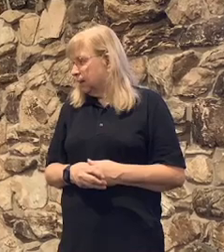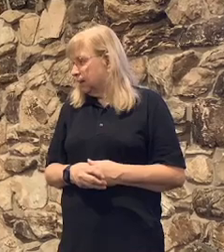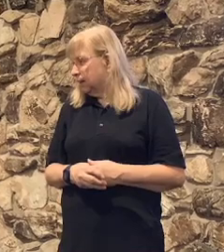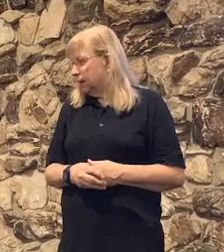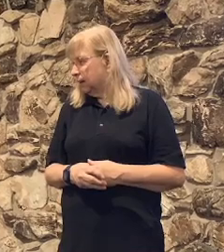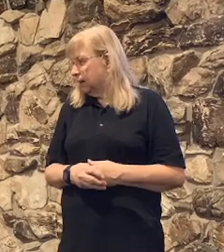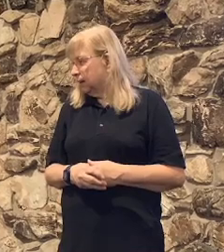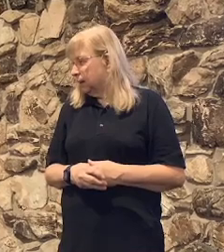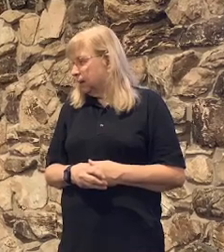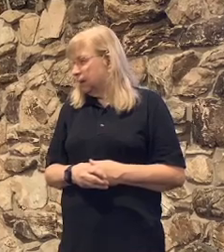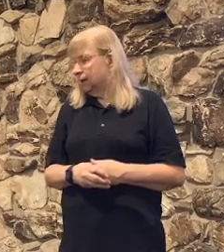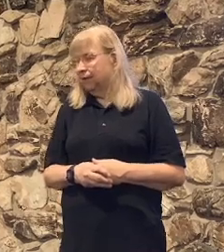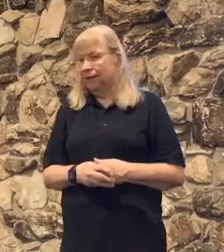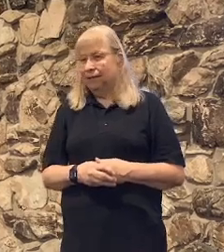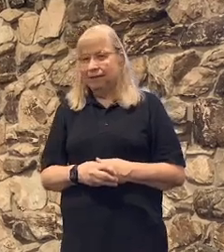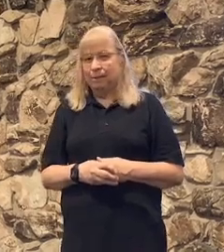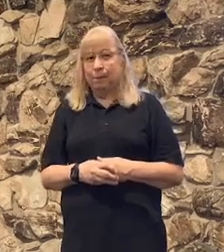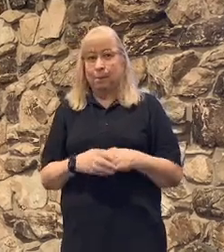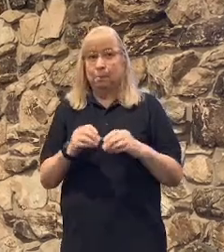Right now, we'll clean it up when we're done.